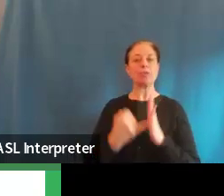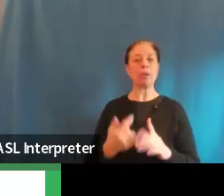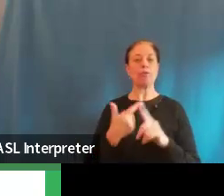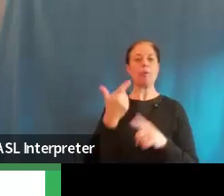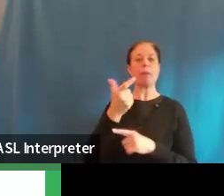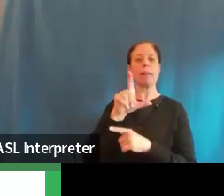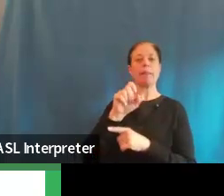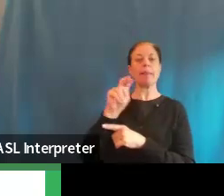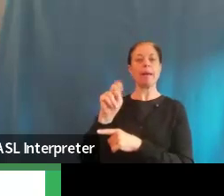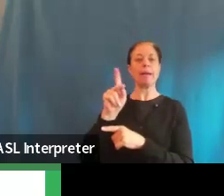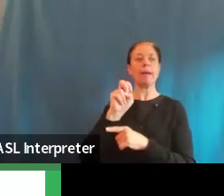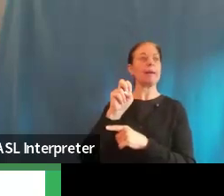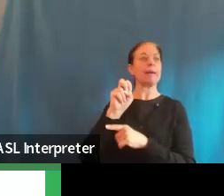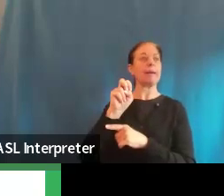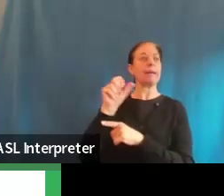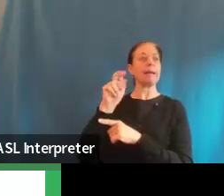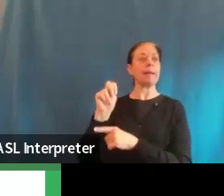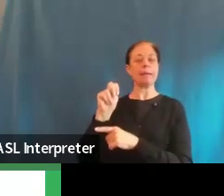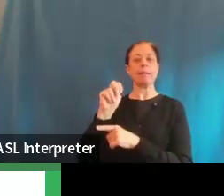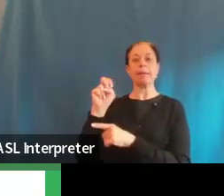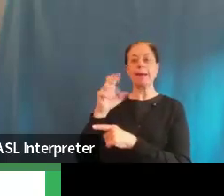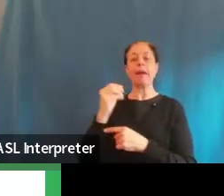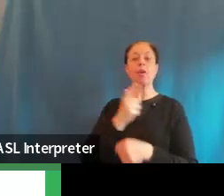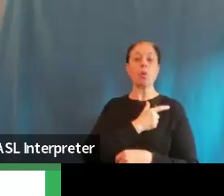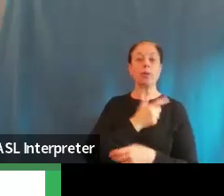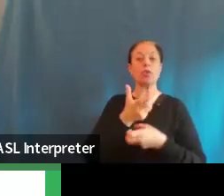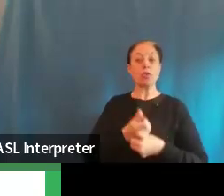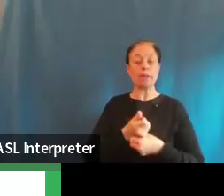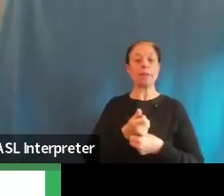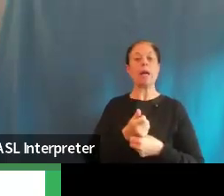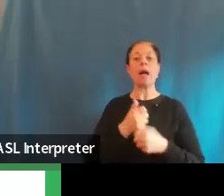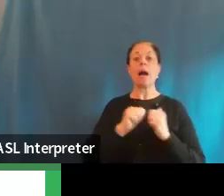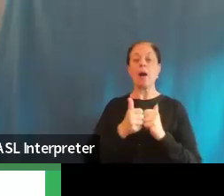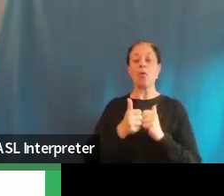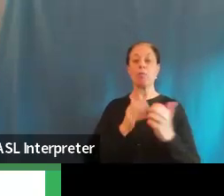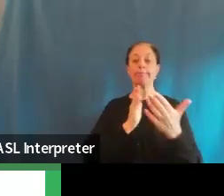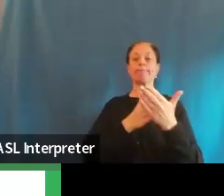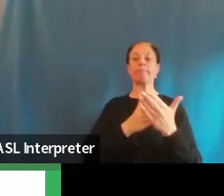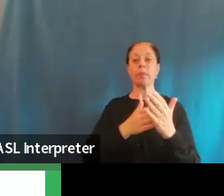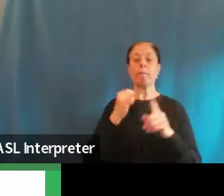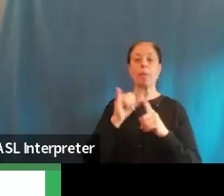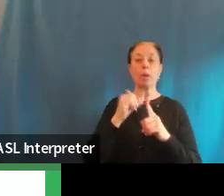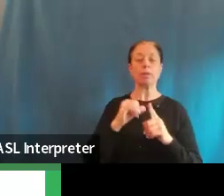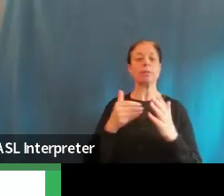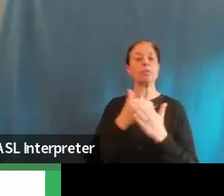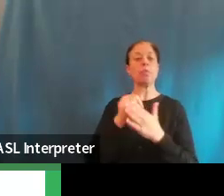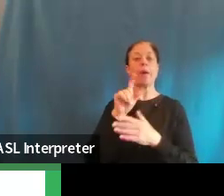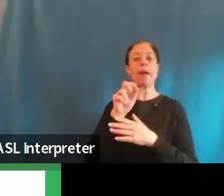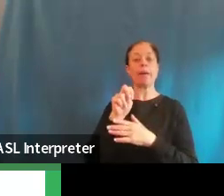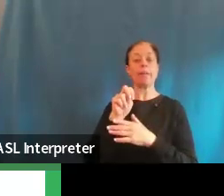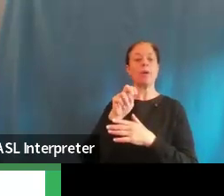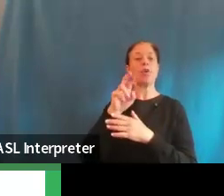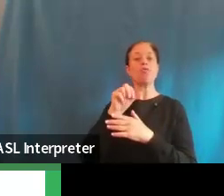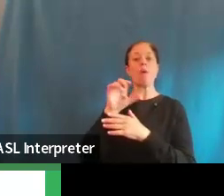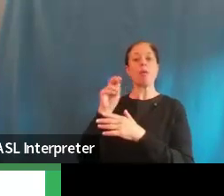Glenn Keane, and interwoven with the lesson of loyalty, trust, and learning how to stand up to bullies, this is a brand new Adam Raccoon adventure you need